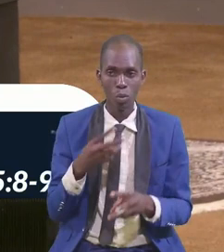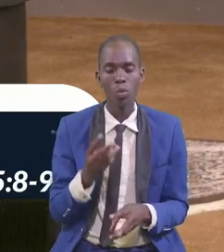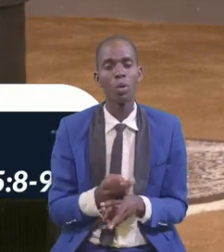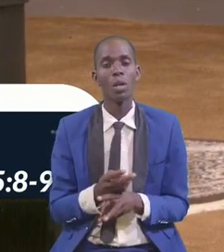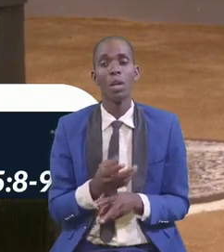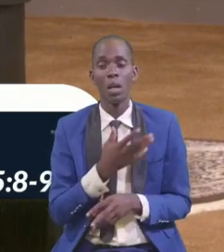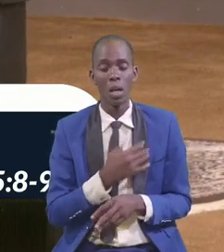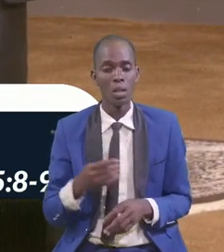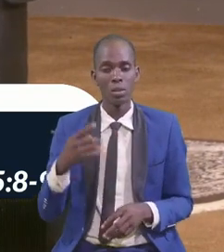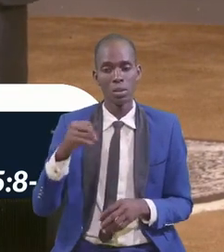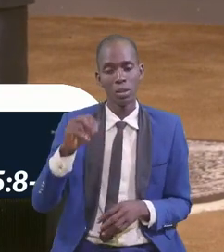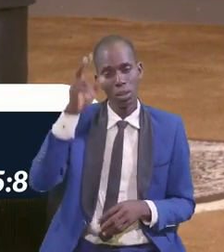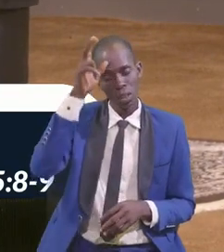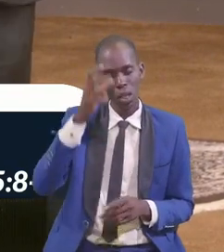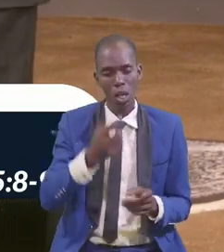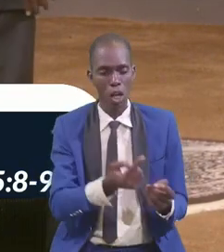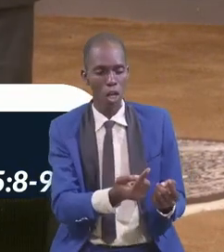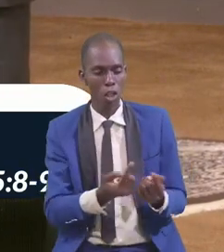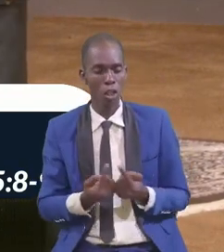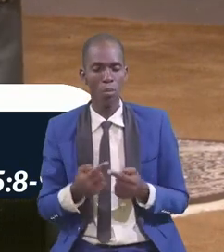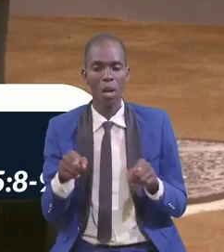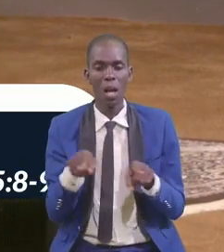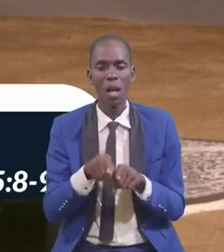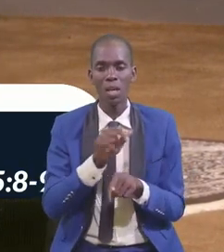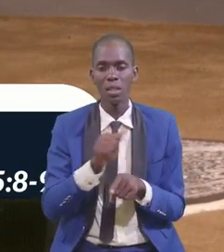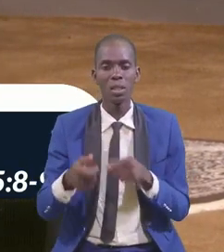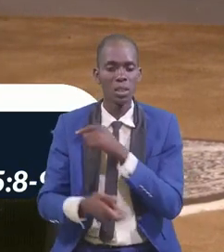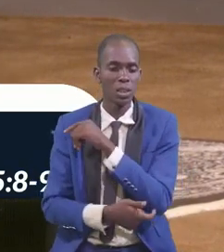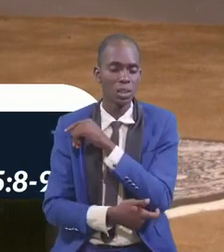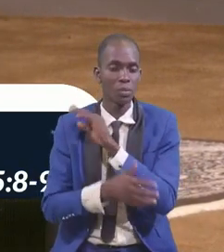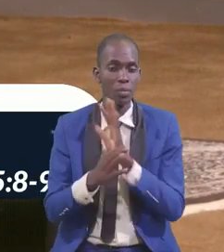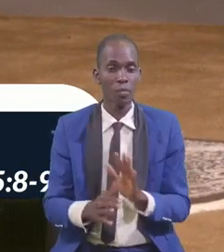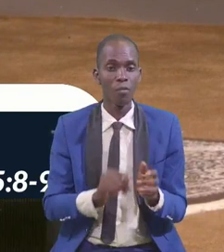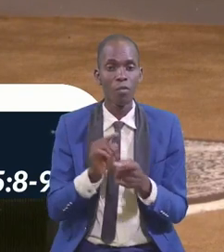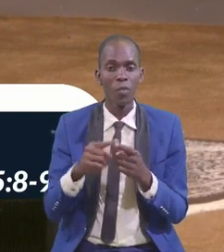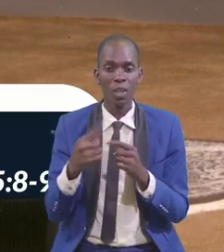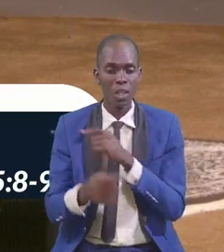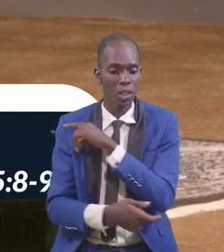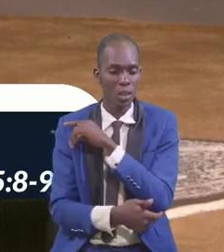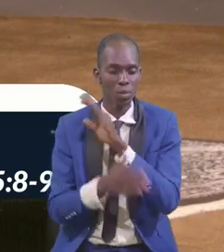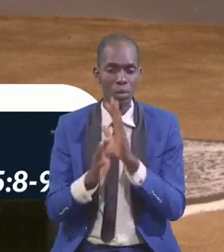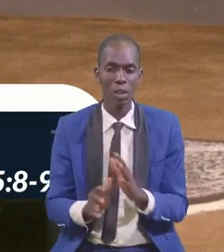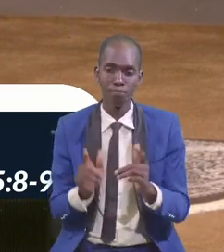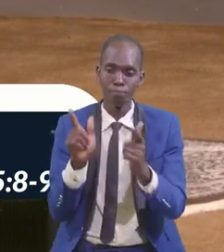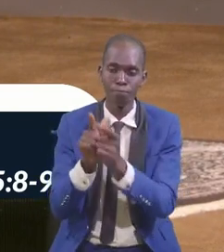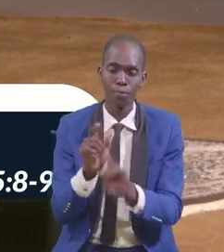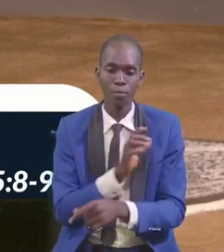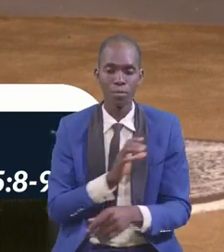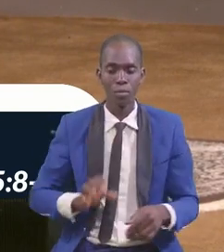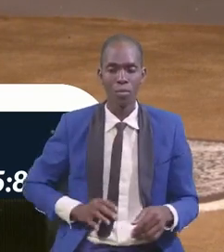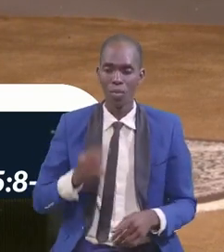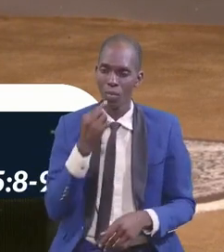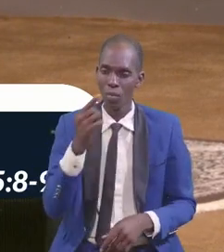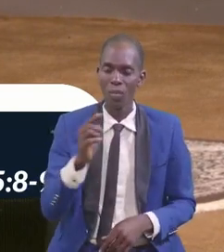Now he came as a tempter. And when the tempter came to him, he said, if thou